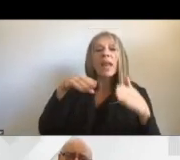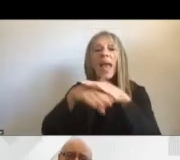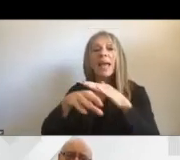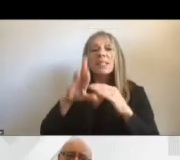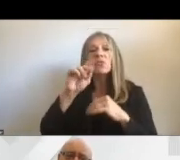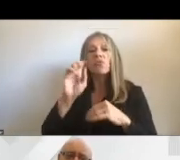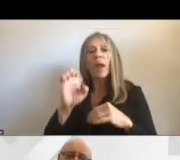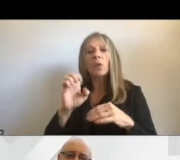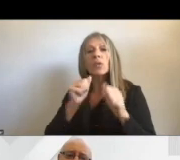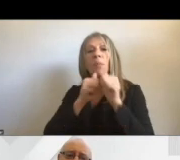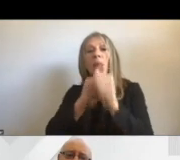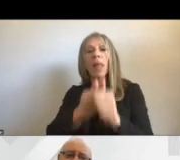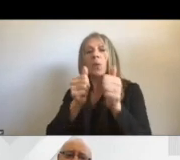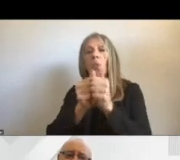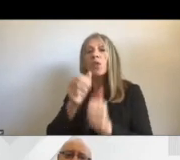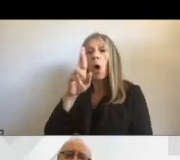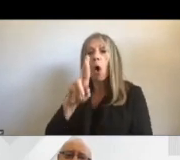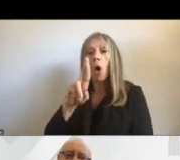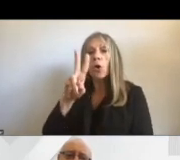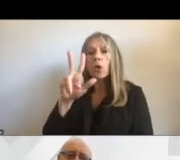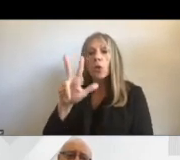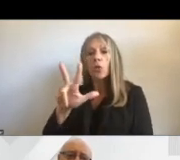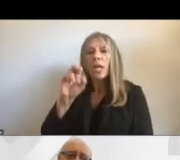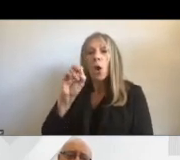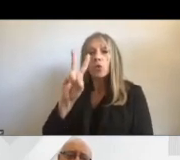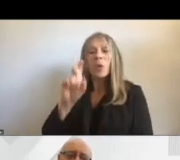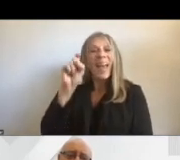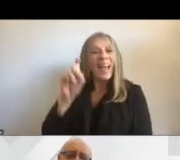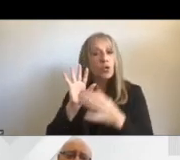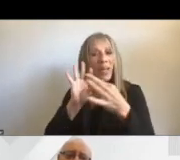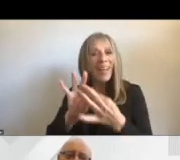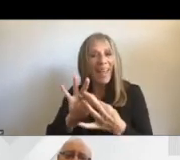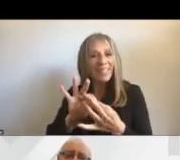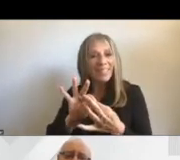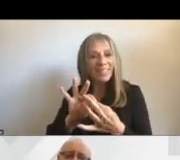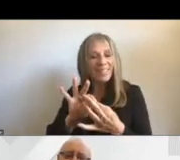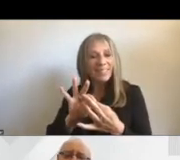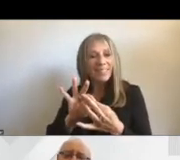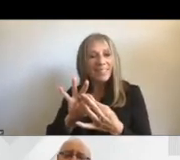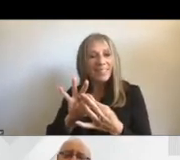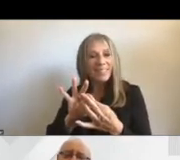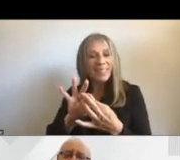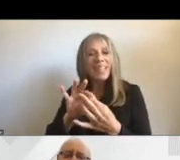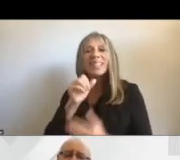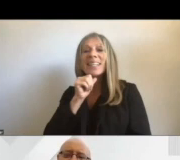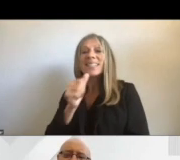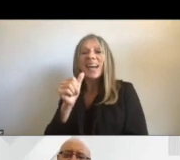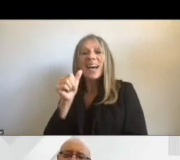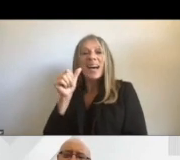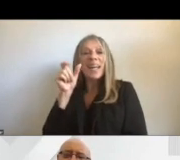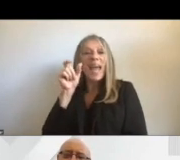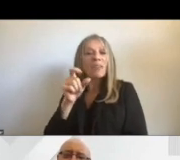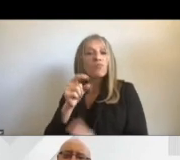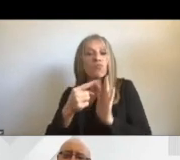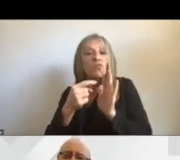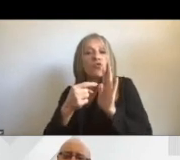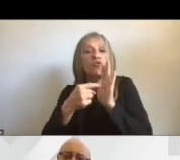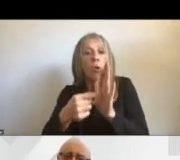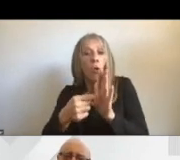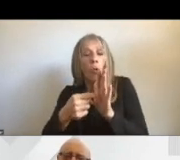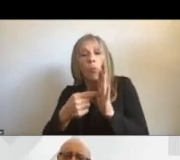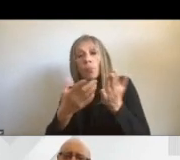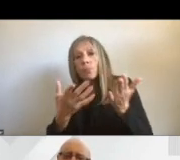actuating the accessible pedestrian push button or passive detection device, they must only be actuated when